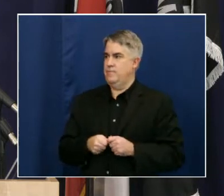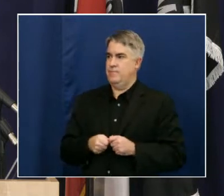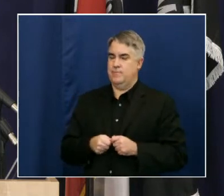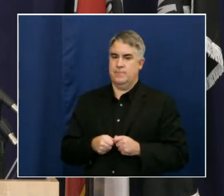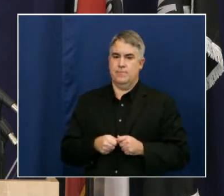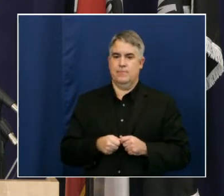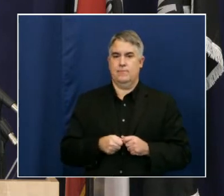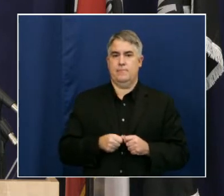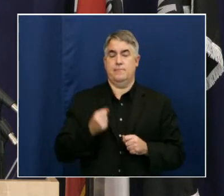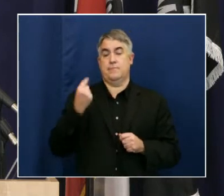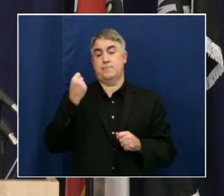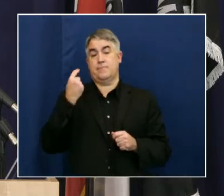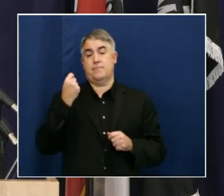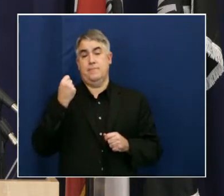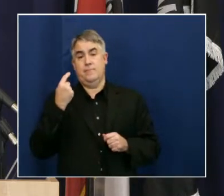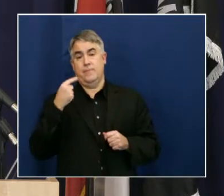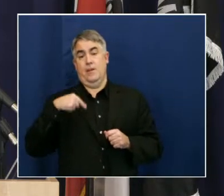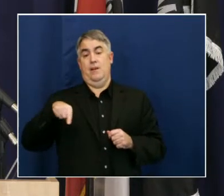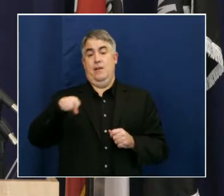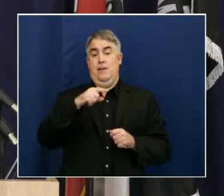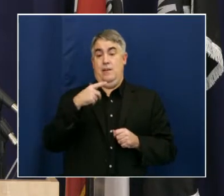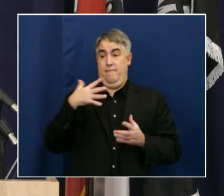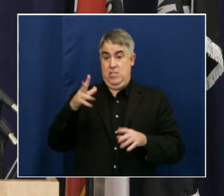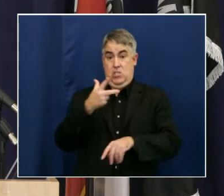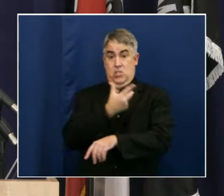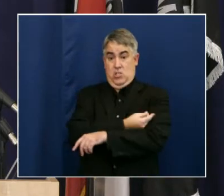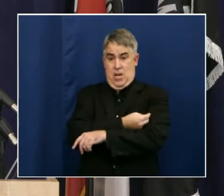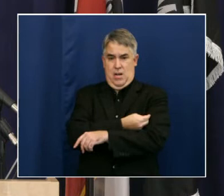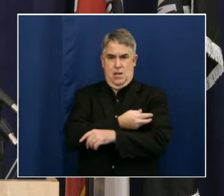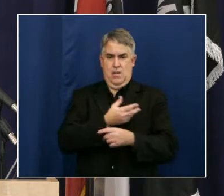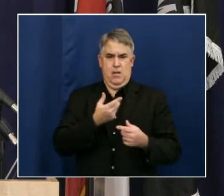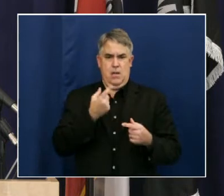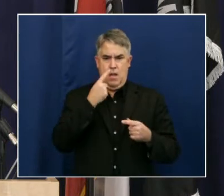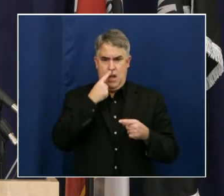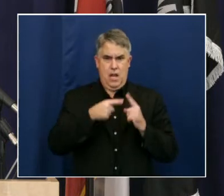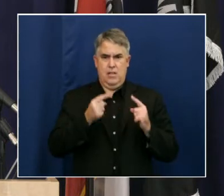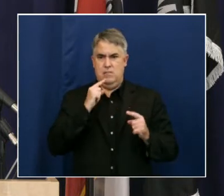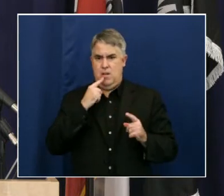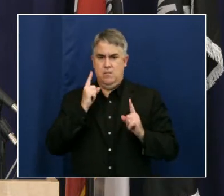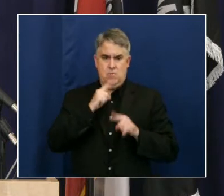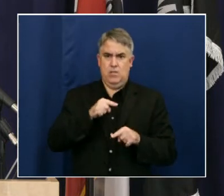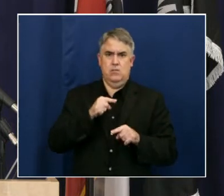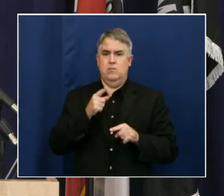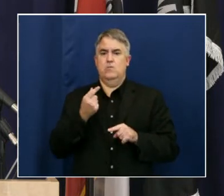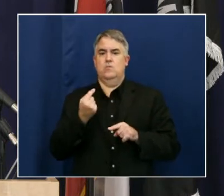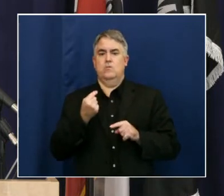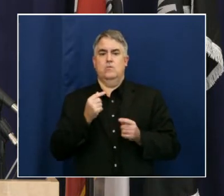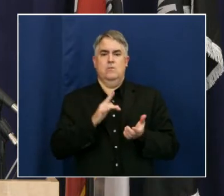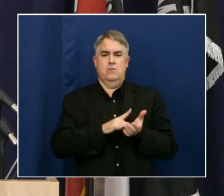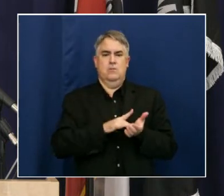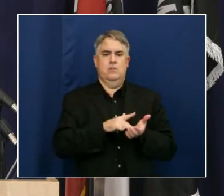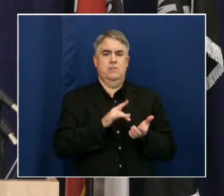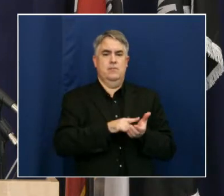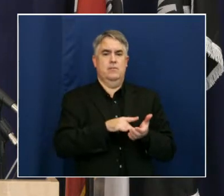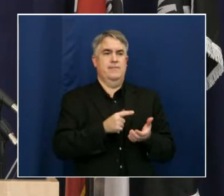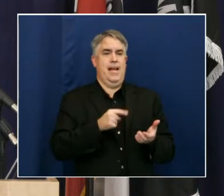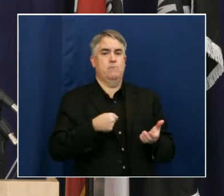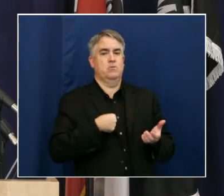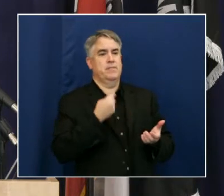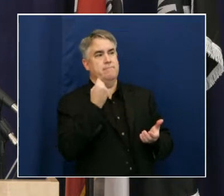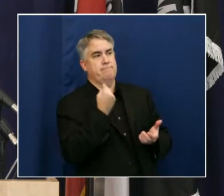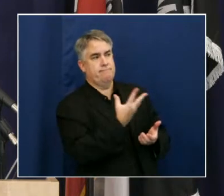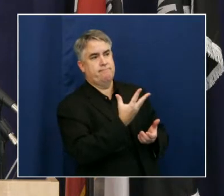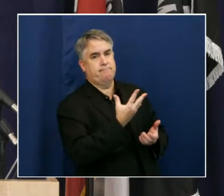record any reactions that they might have, and it's a way that CDC is actively collecting information on people who have vaccines. That's different, though,